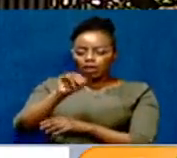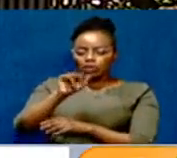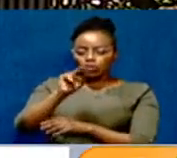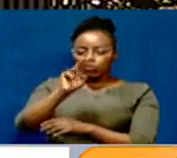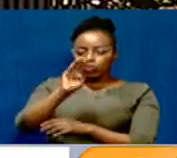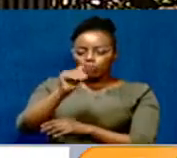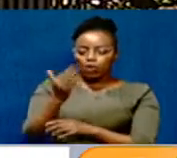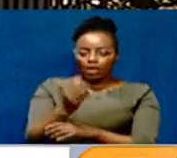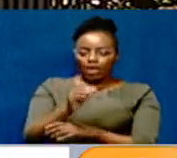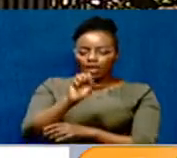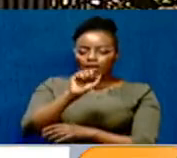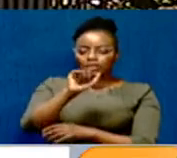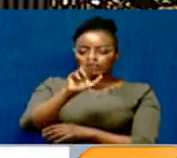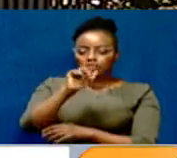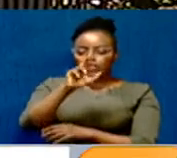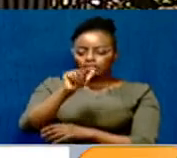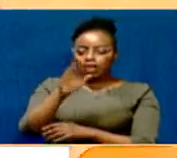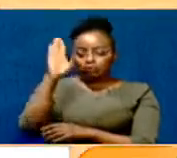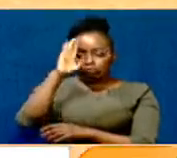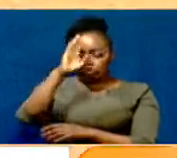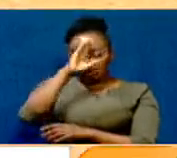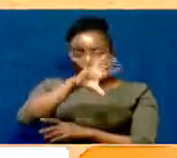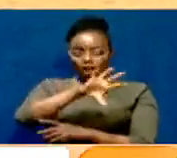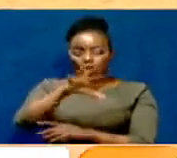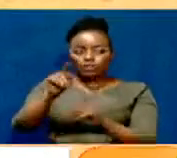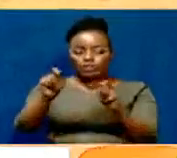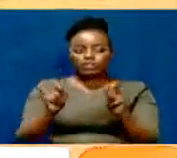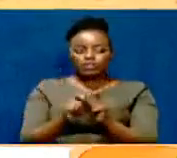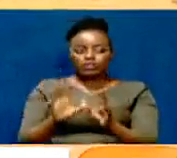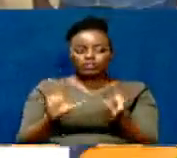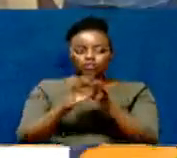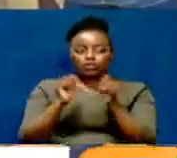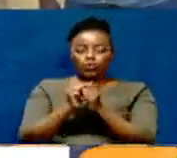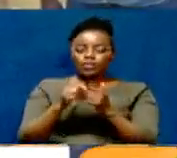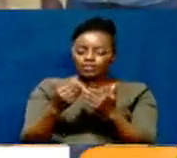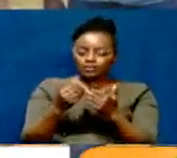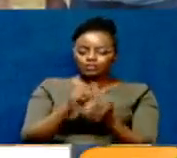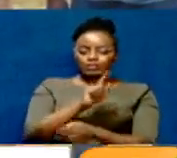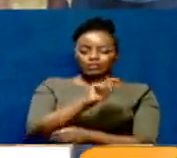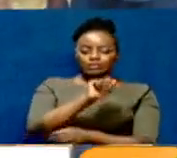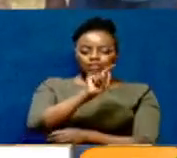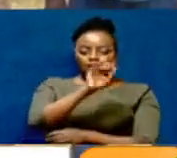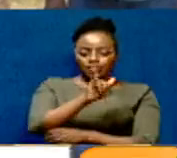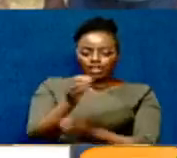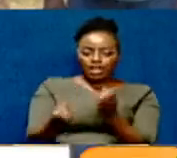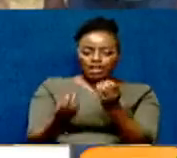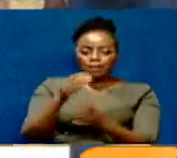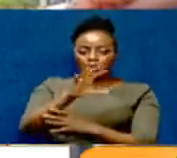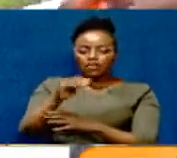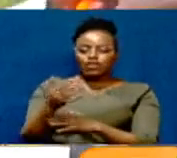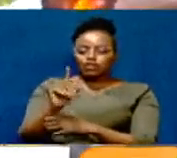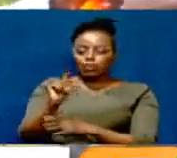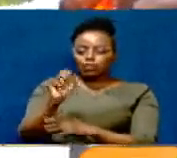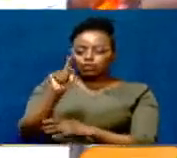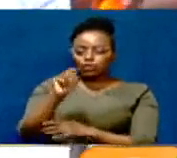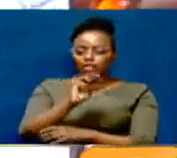Sirisia constituency. Hosts Bungoma County as a team that will be joined by athletes from Tiati in Baringo County, a team from Tot